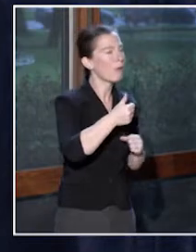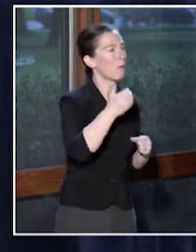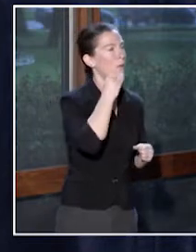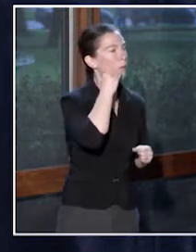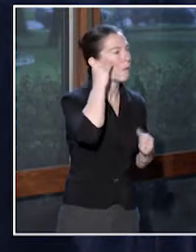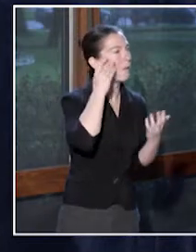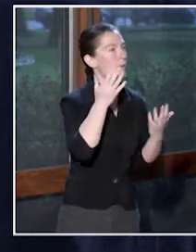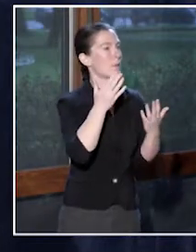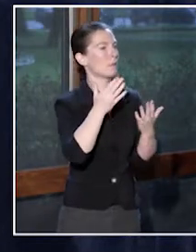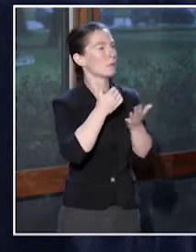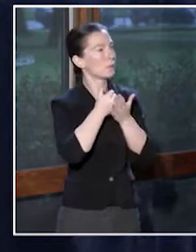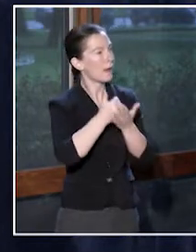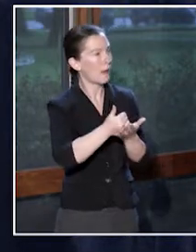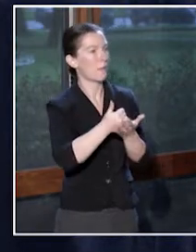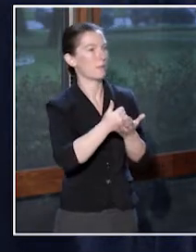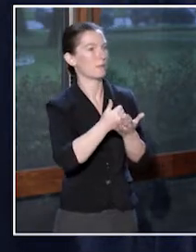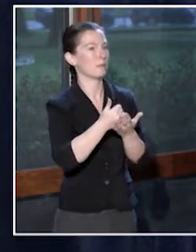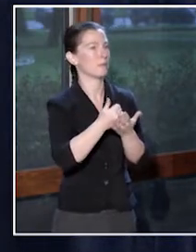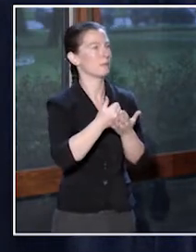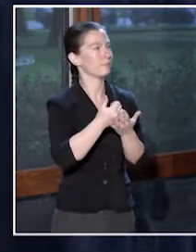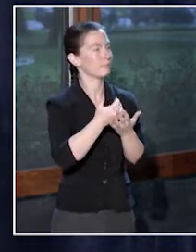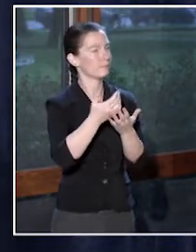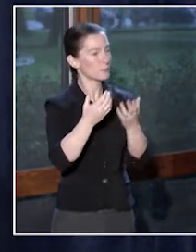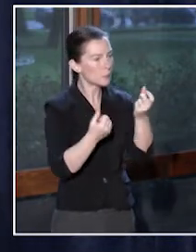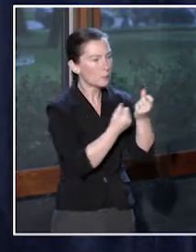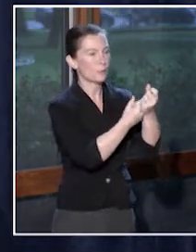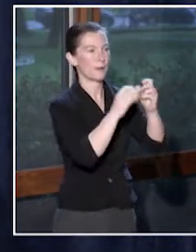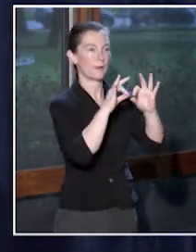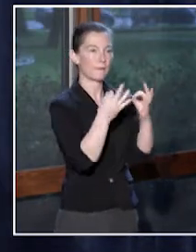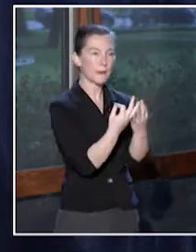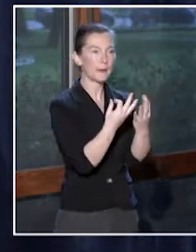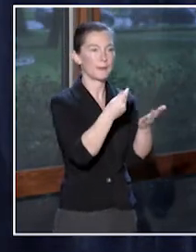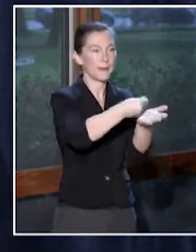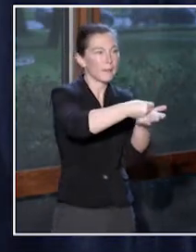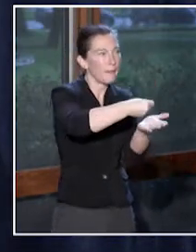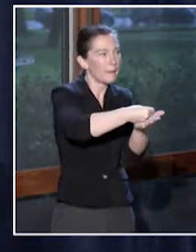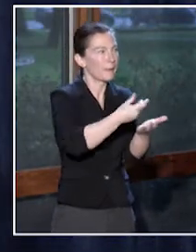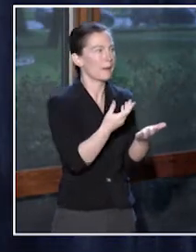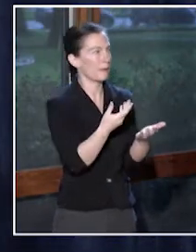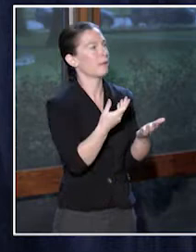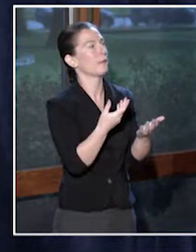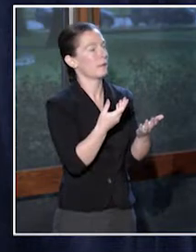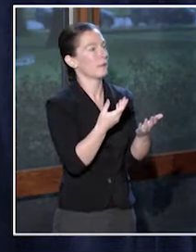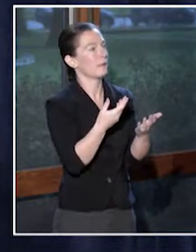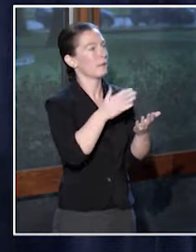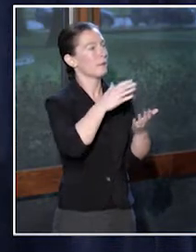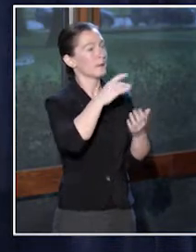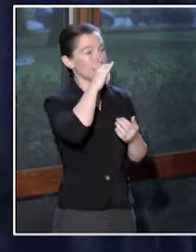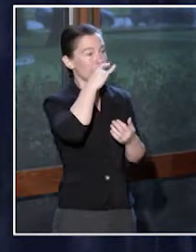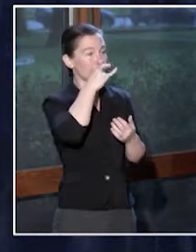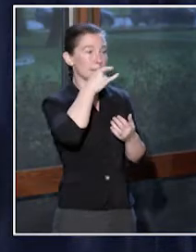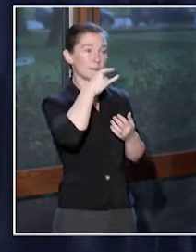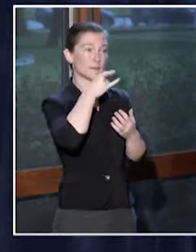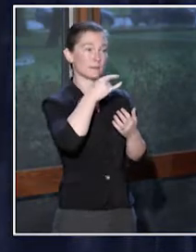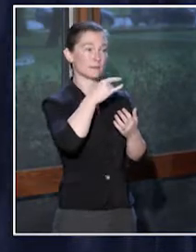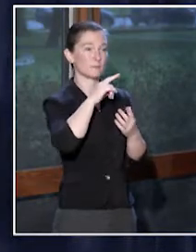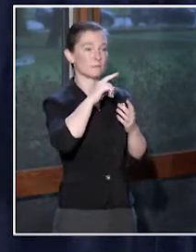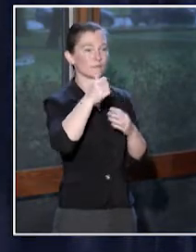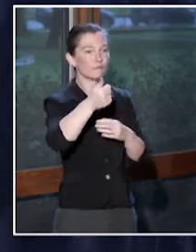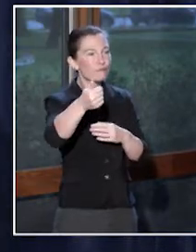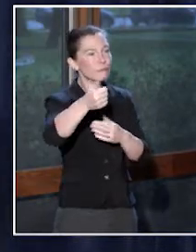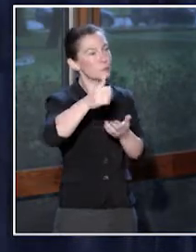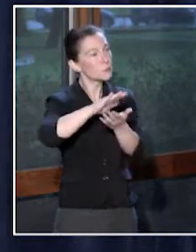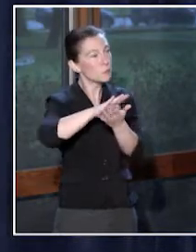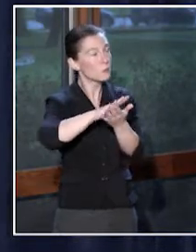economic prosperity. It's the place from which kids go to school. And we all know that if kids have to move